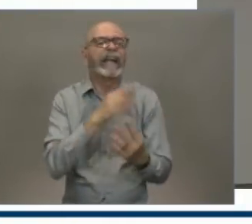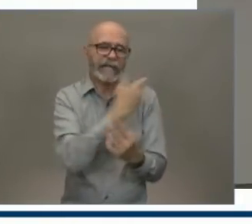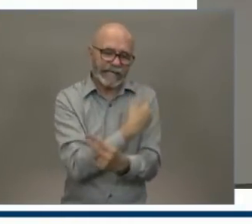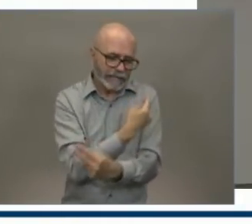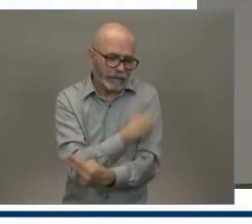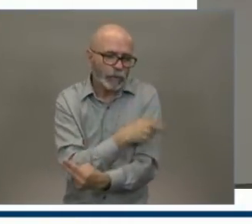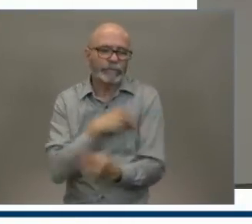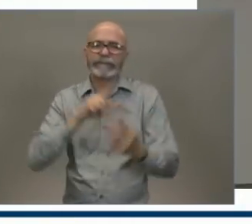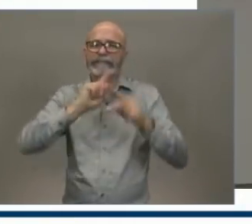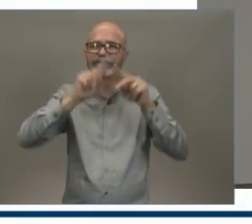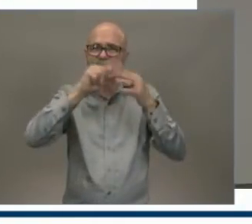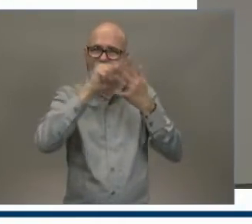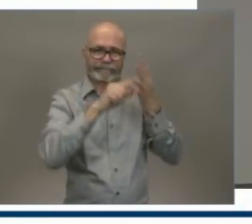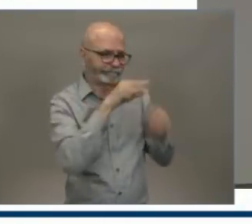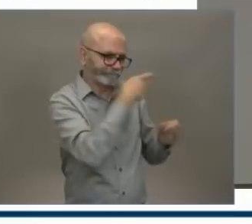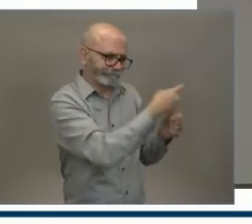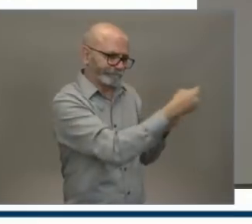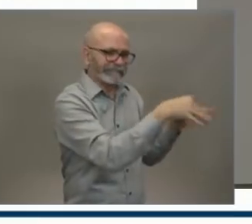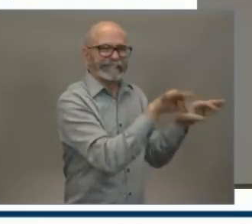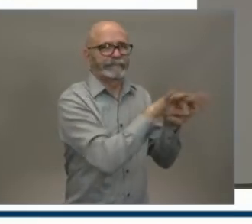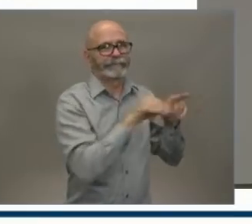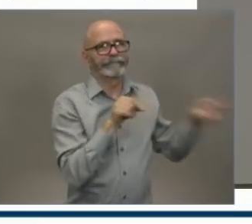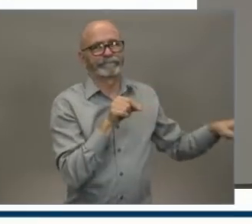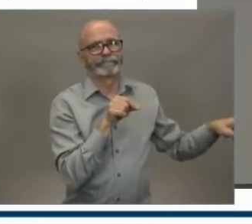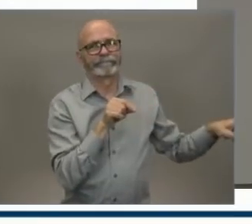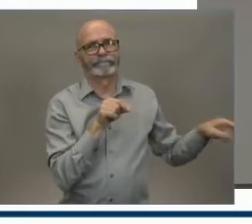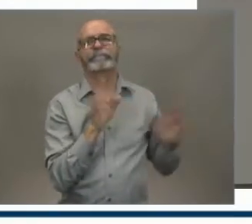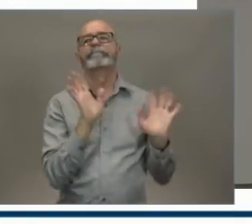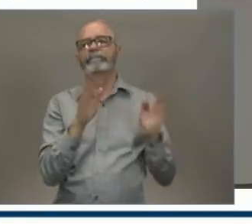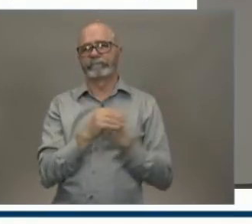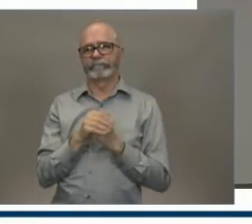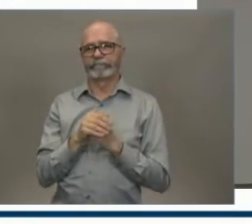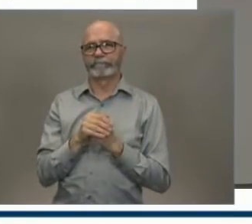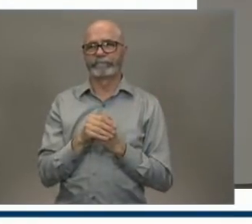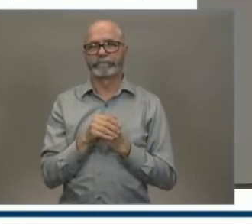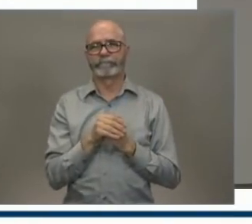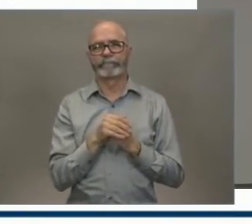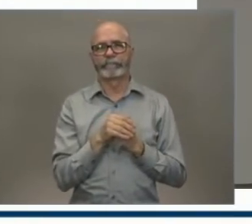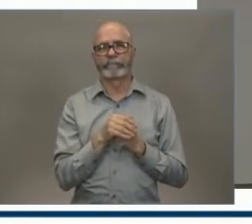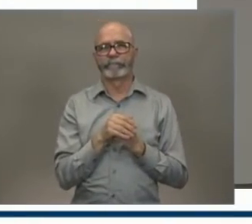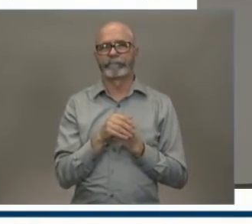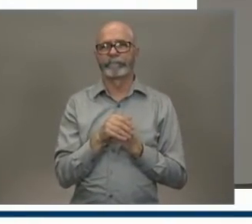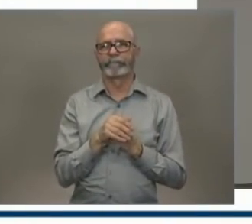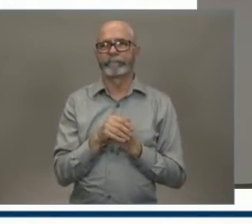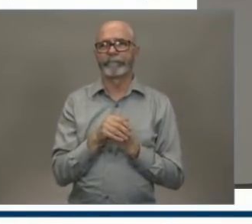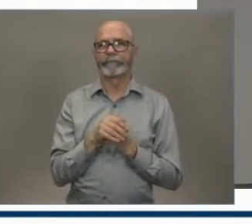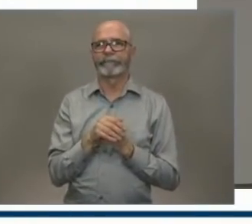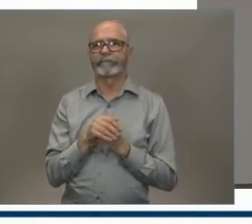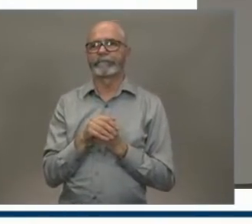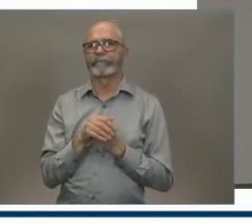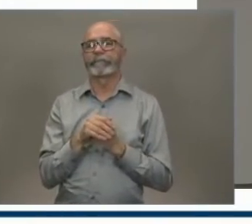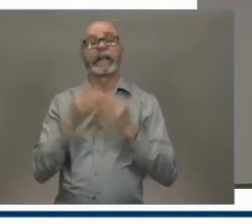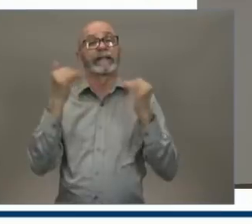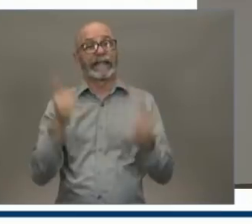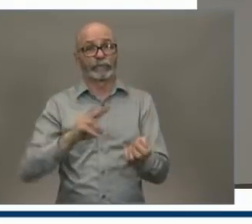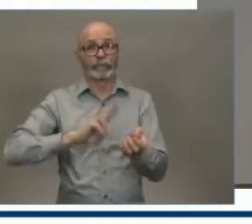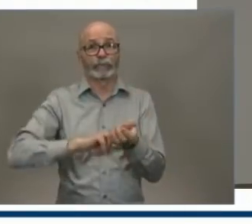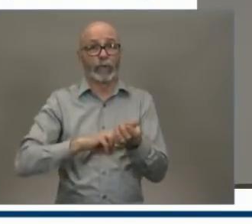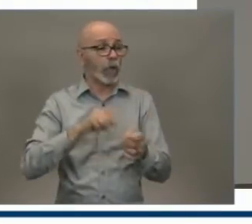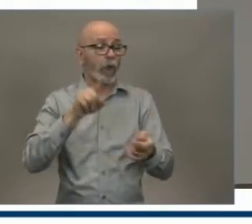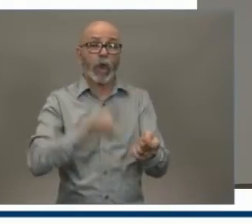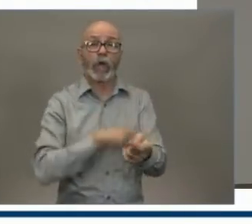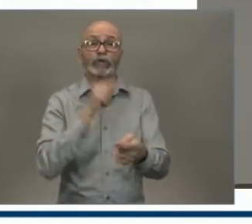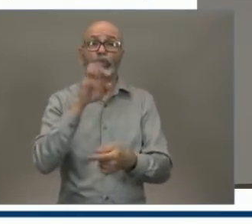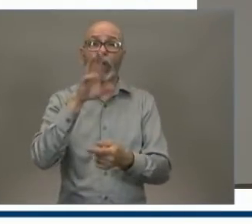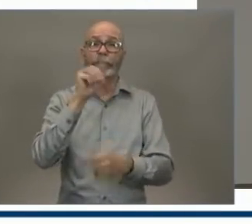now able to ship Pfizer in a thawed state to long-term care facilities. So the planning team